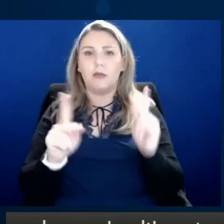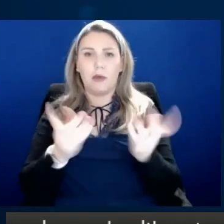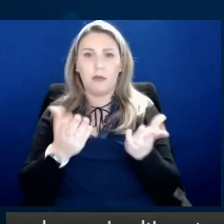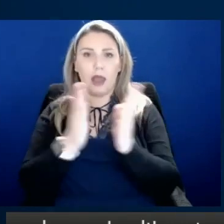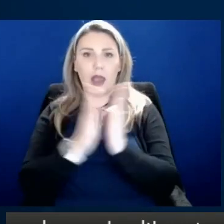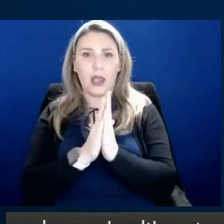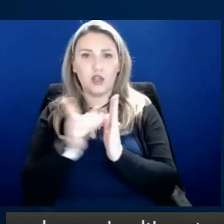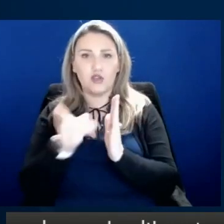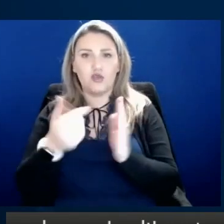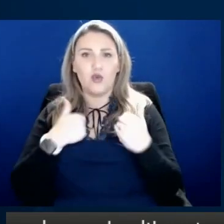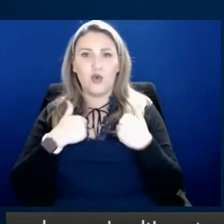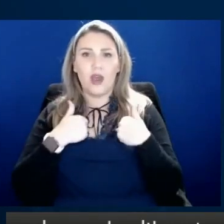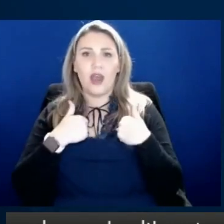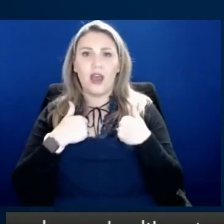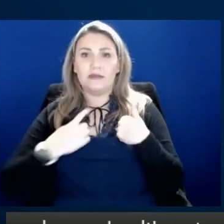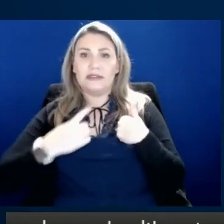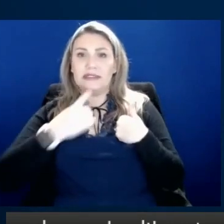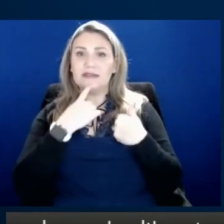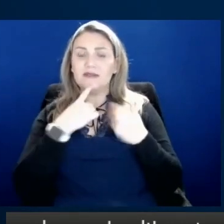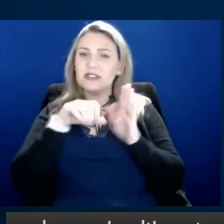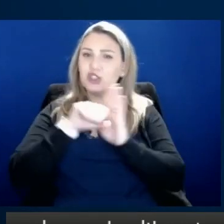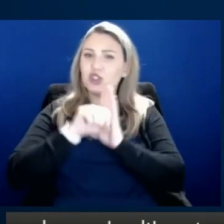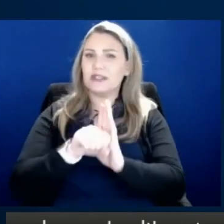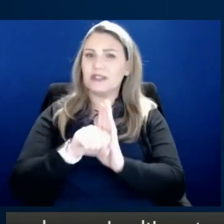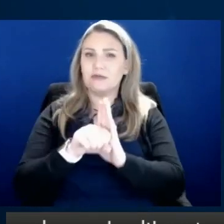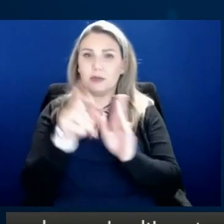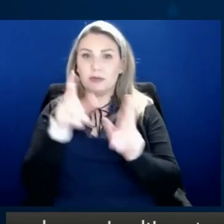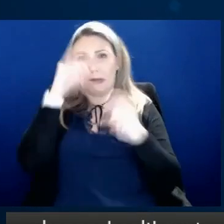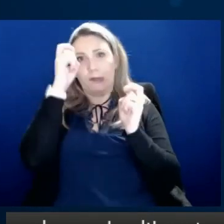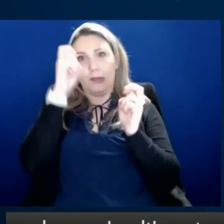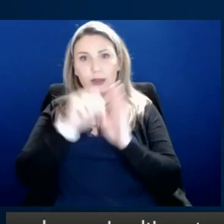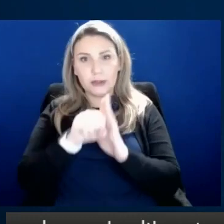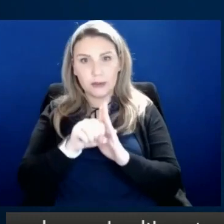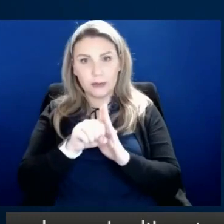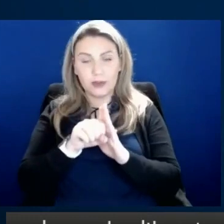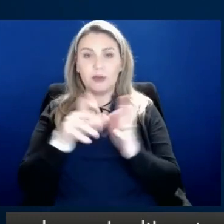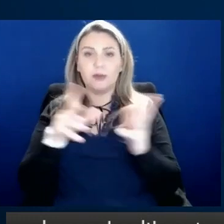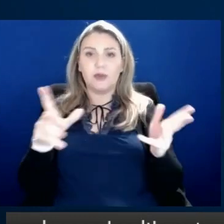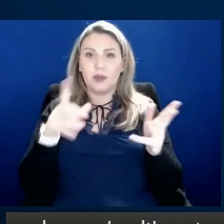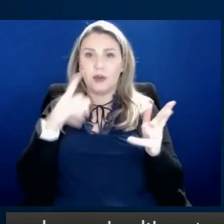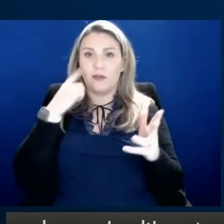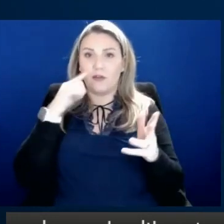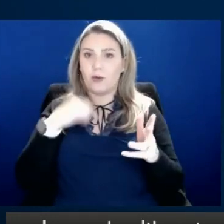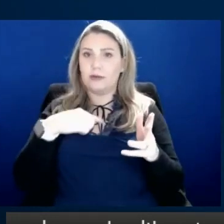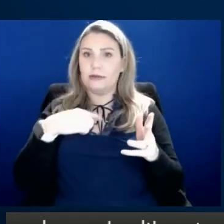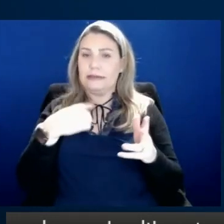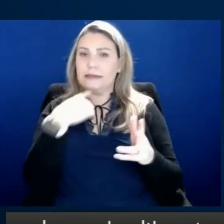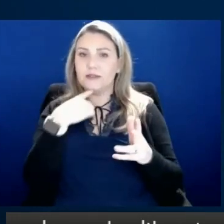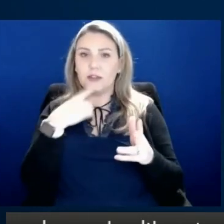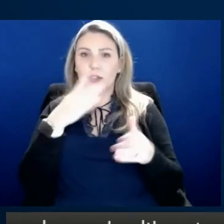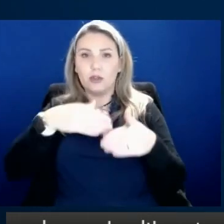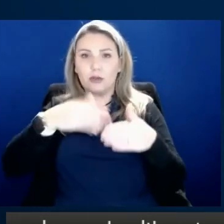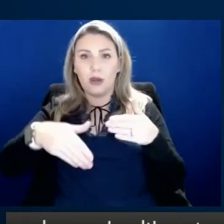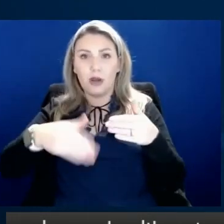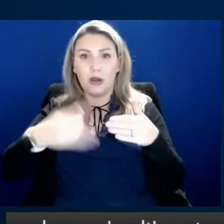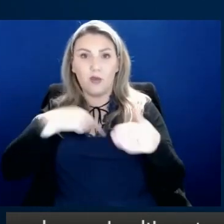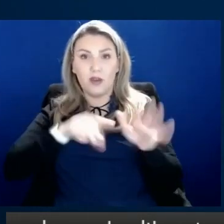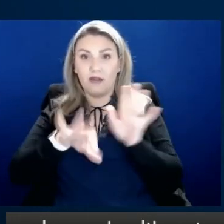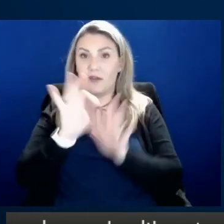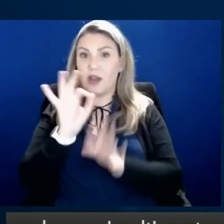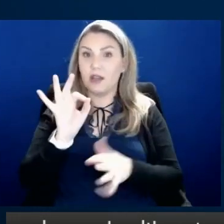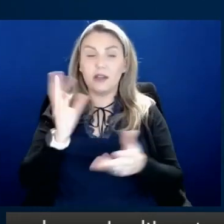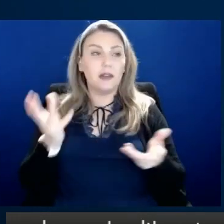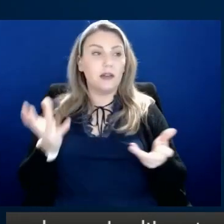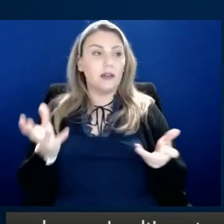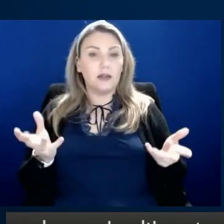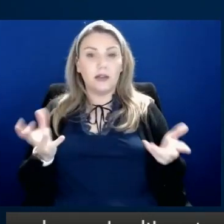severe symptoms that then led to this severe outcome? And we're finding that how severe